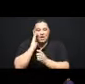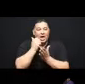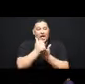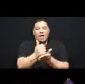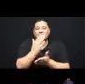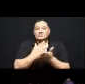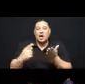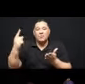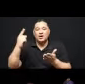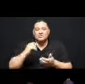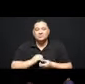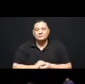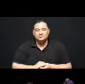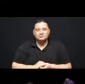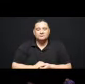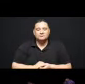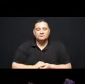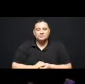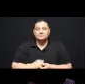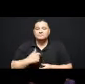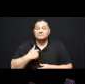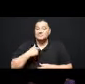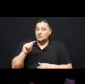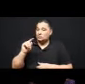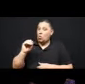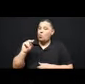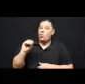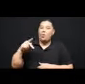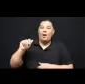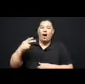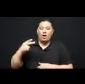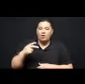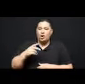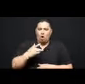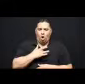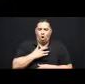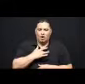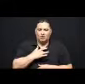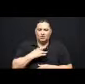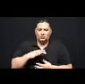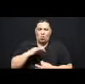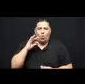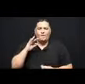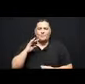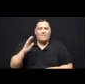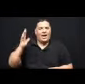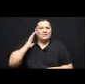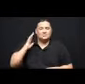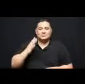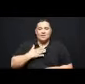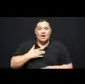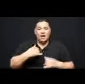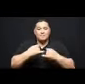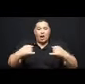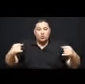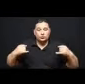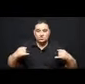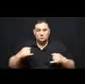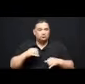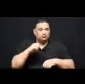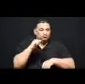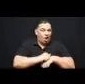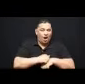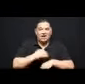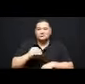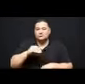I am Tonopah, heart and soul of the past. My boundaries are rock and dirt. Some of my streets have never been